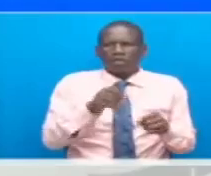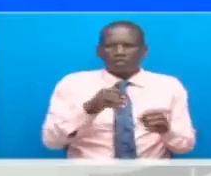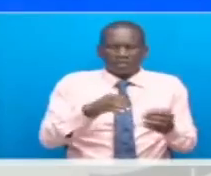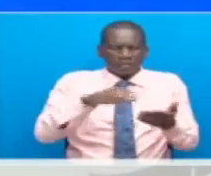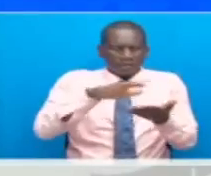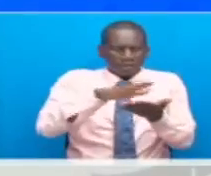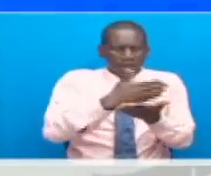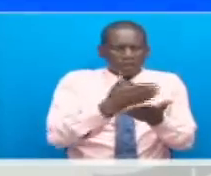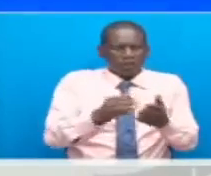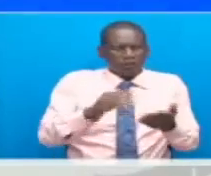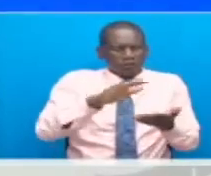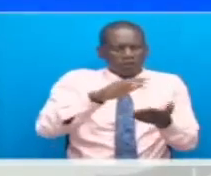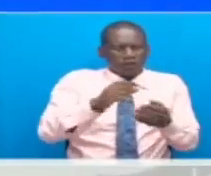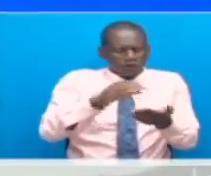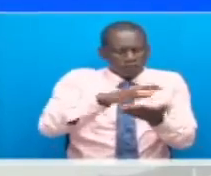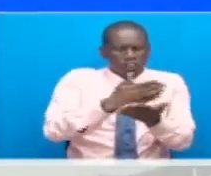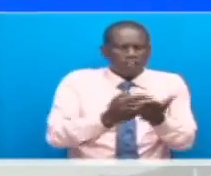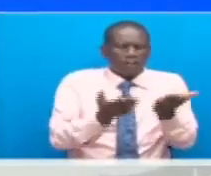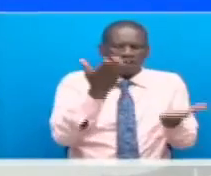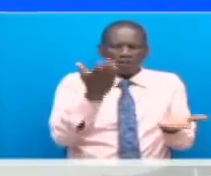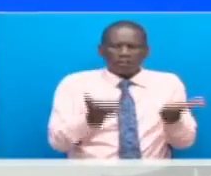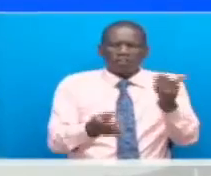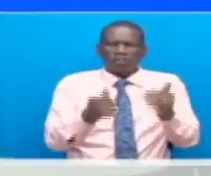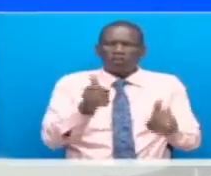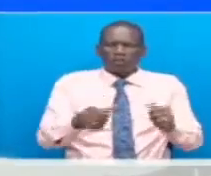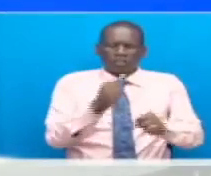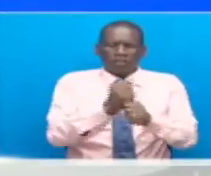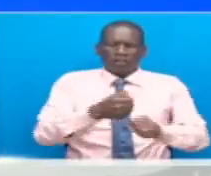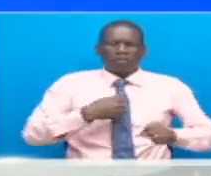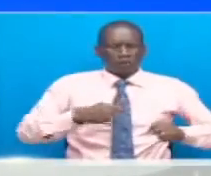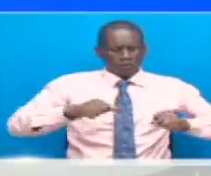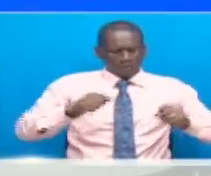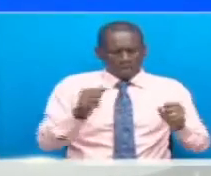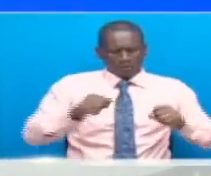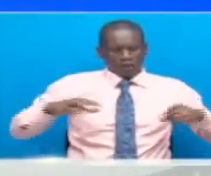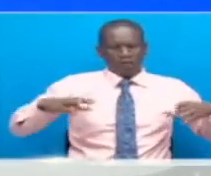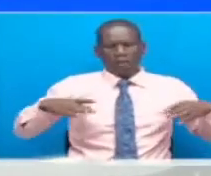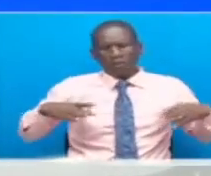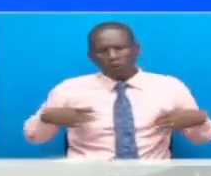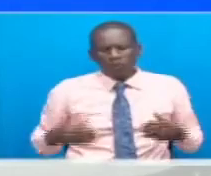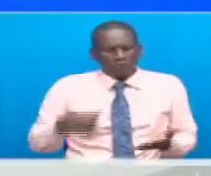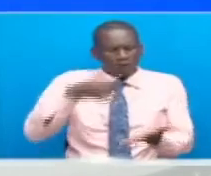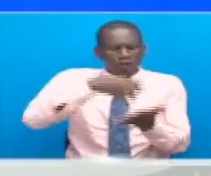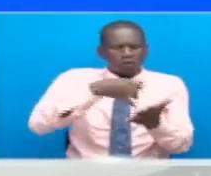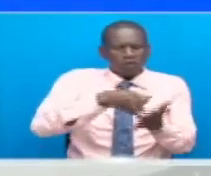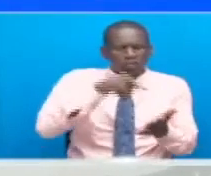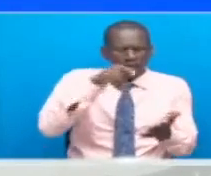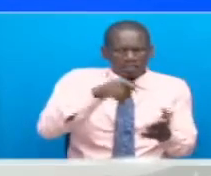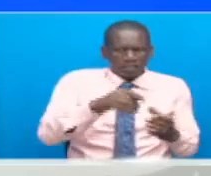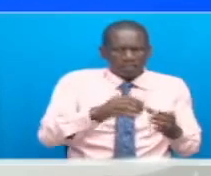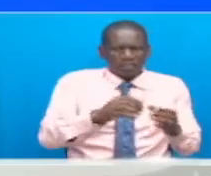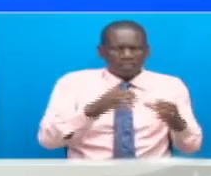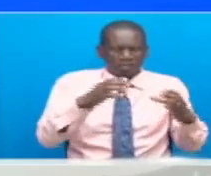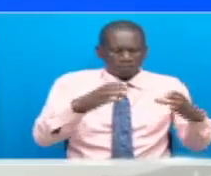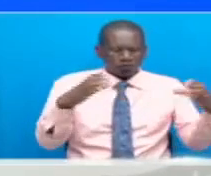shared values that make me so proud to be part of this ticket.